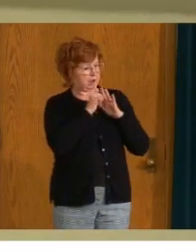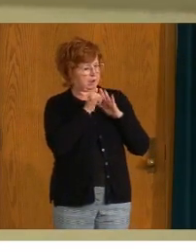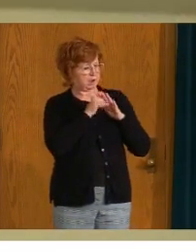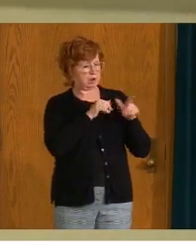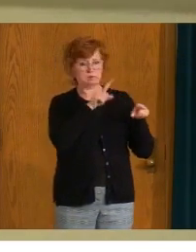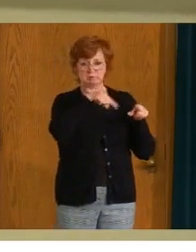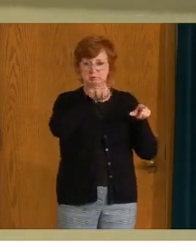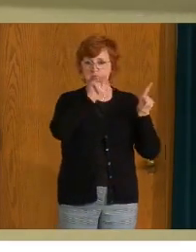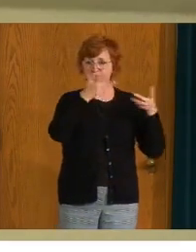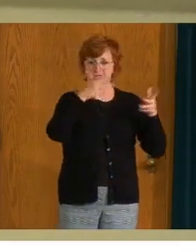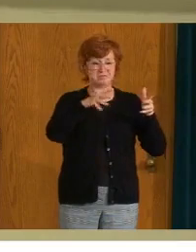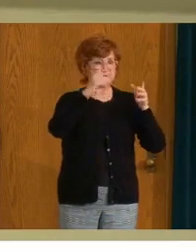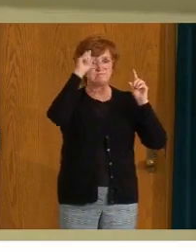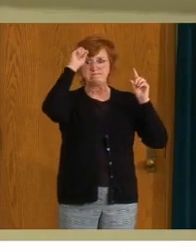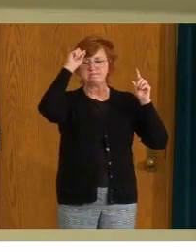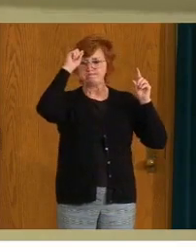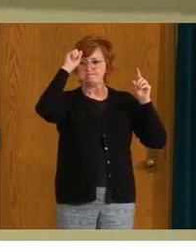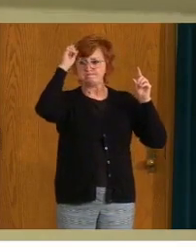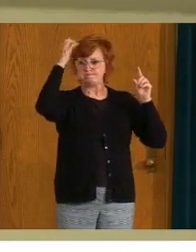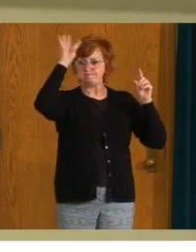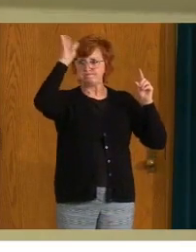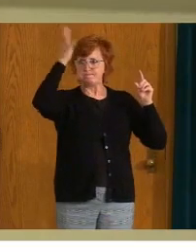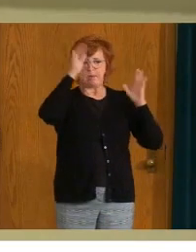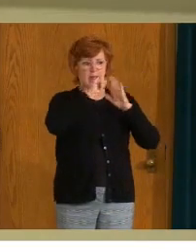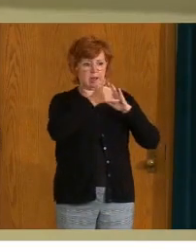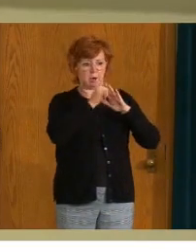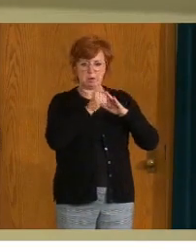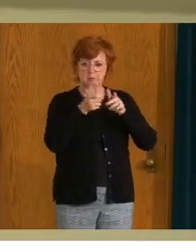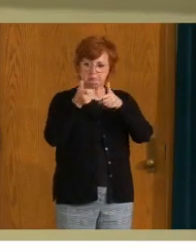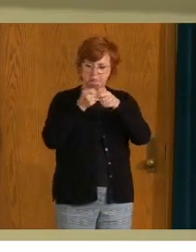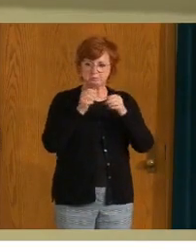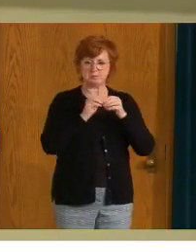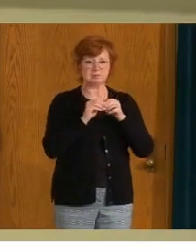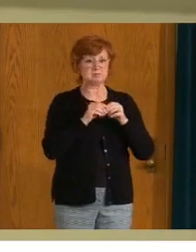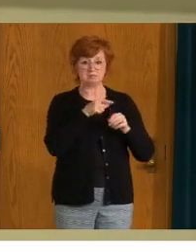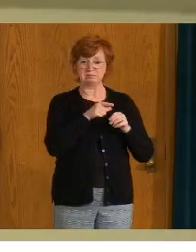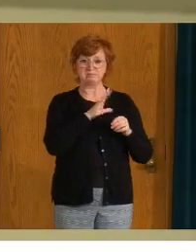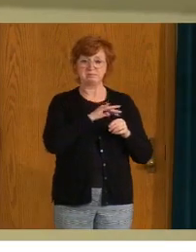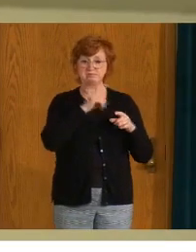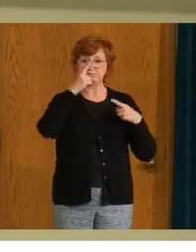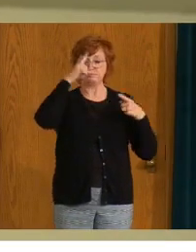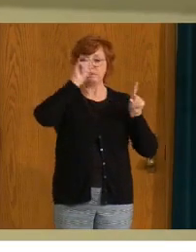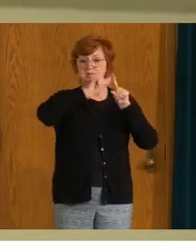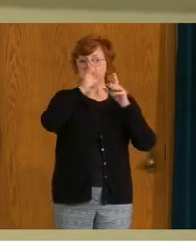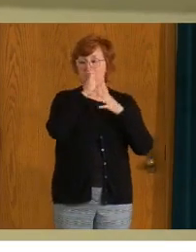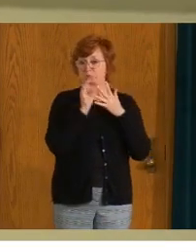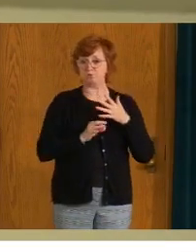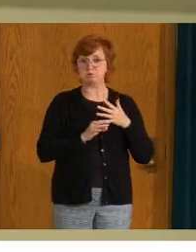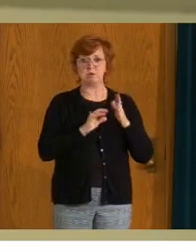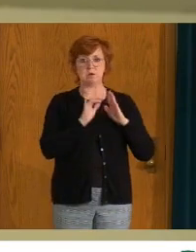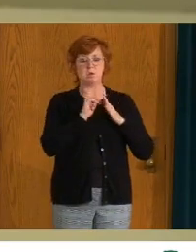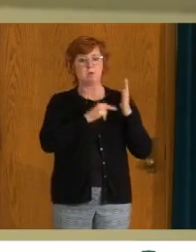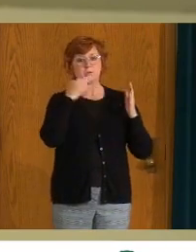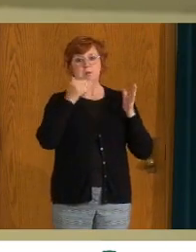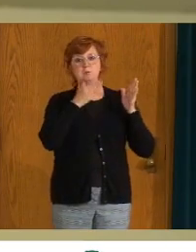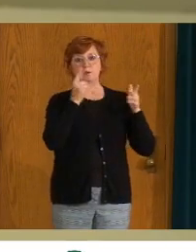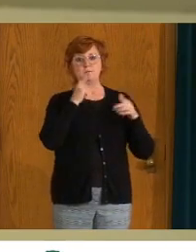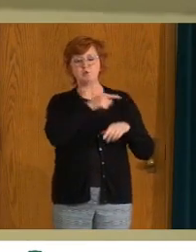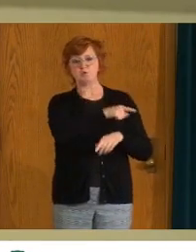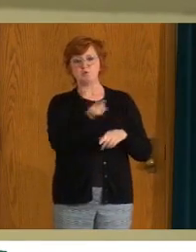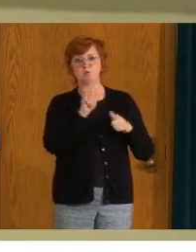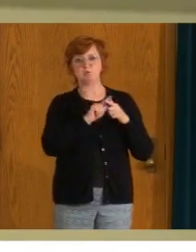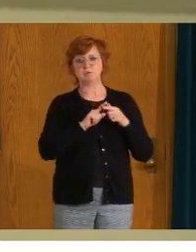those that where we see a low uptake and achieve a good turnout for the first dose clinic. So